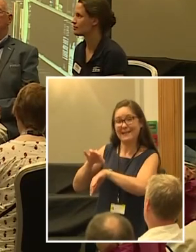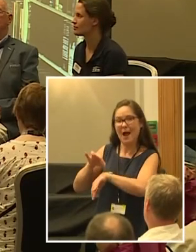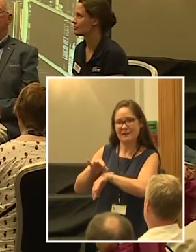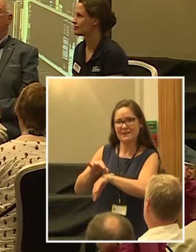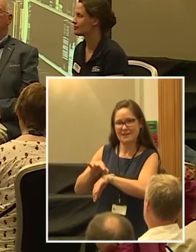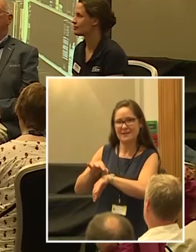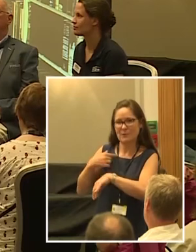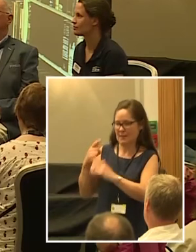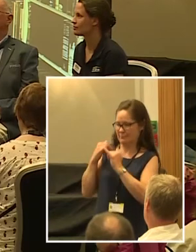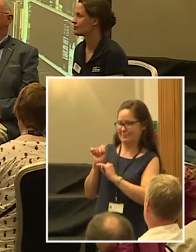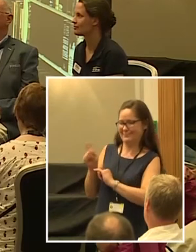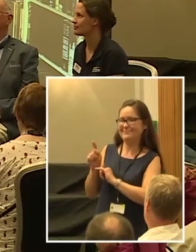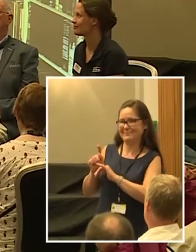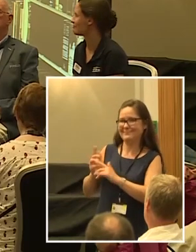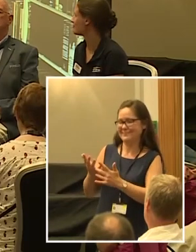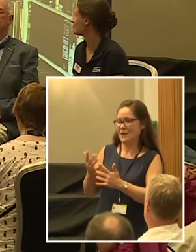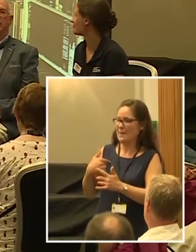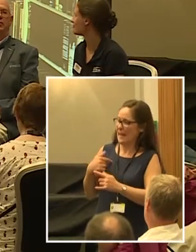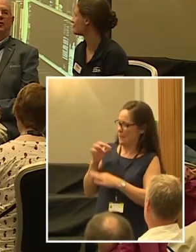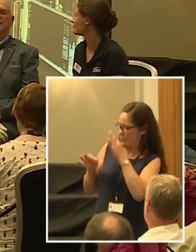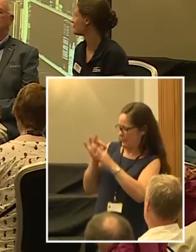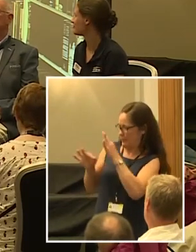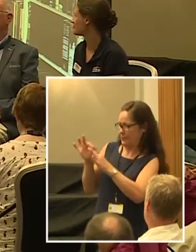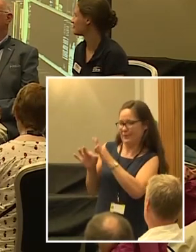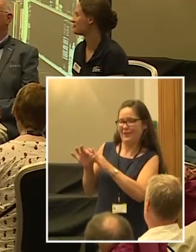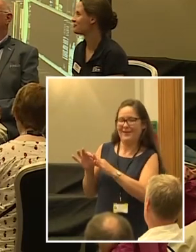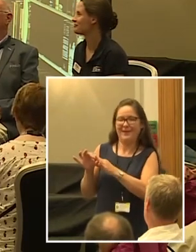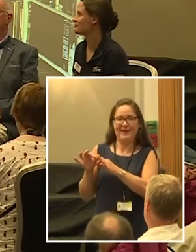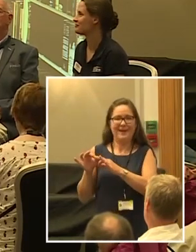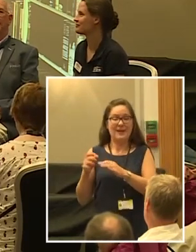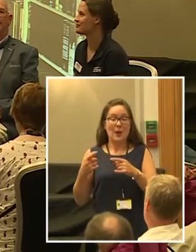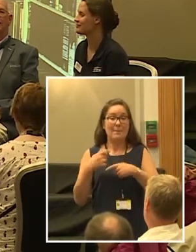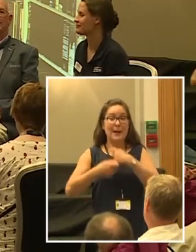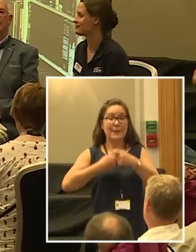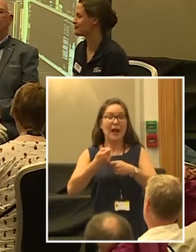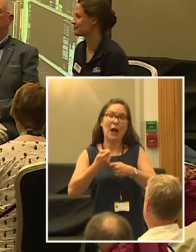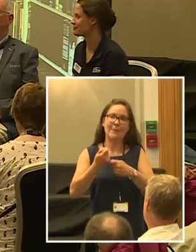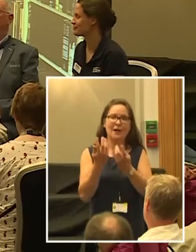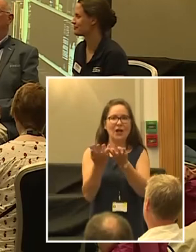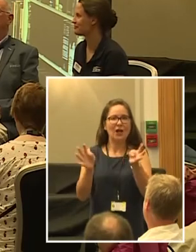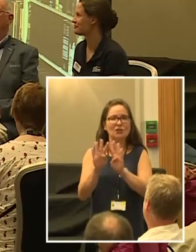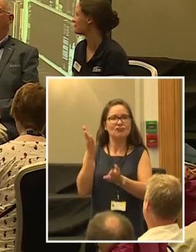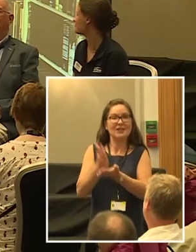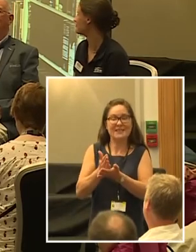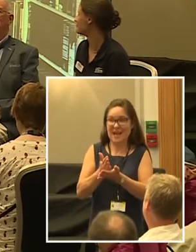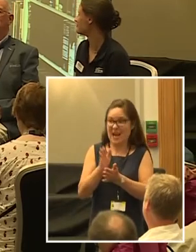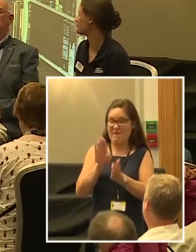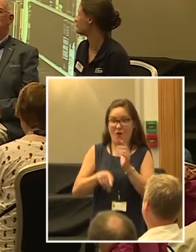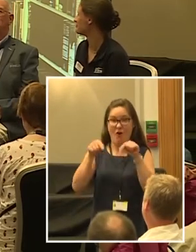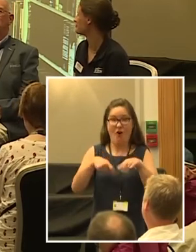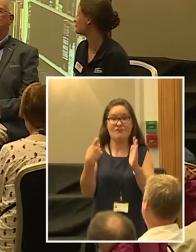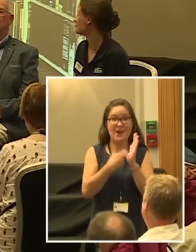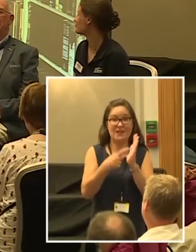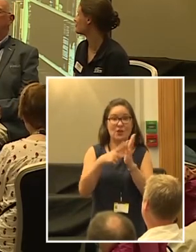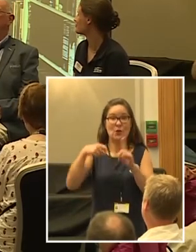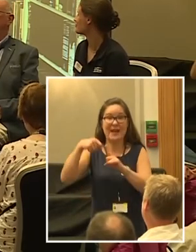interesting, and composing questions. And since I've been a trustee of Retina UK, I've actually learnt quite a lot and actually produced